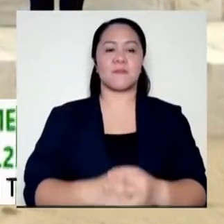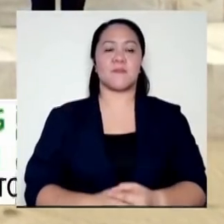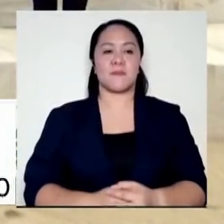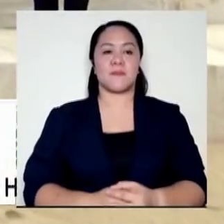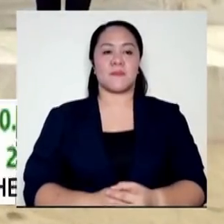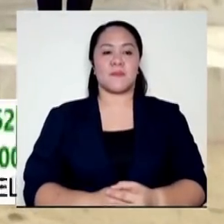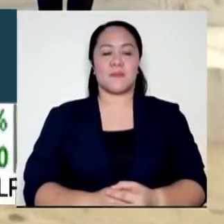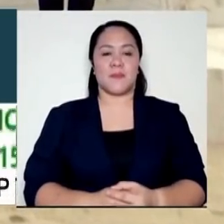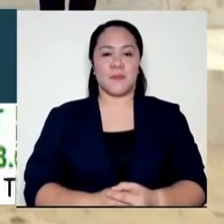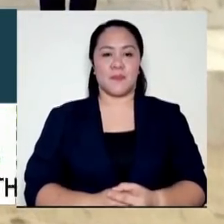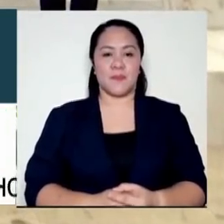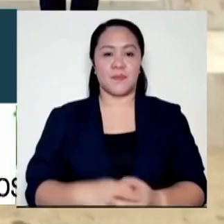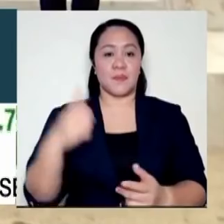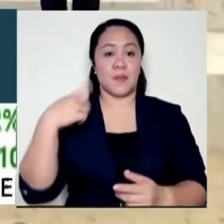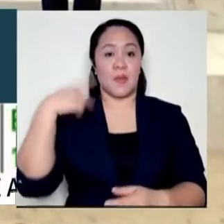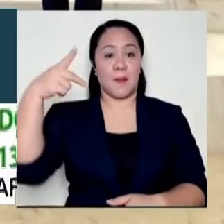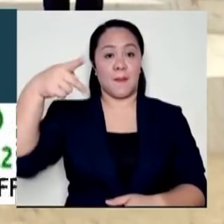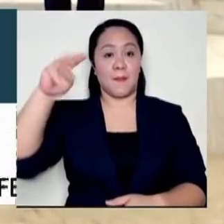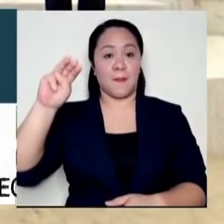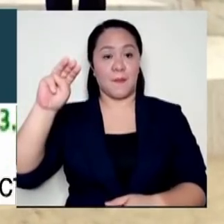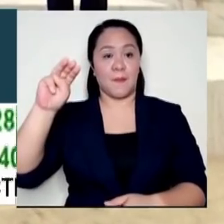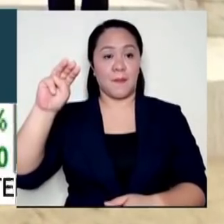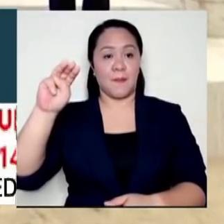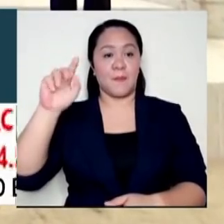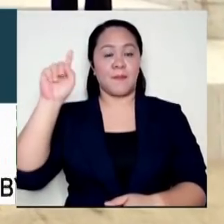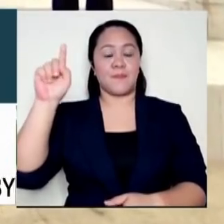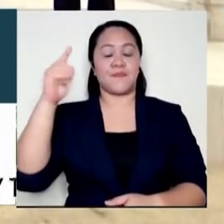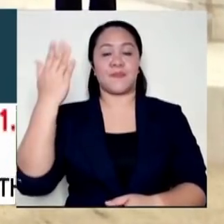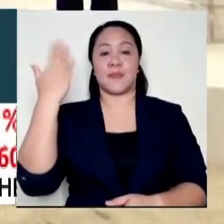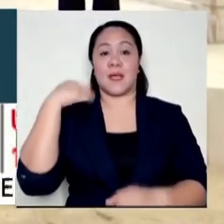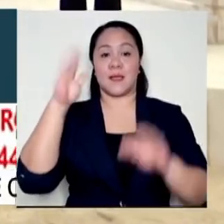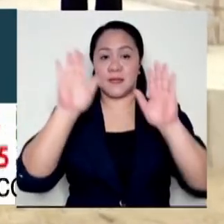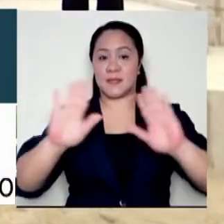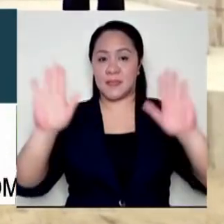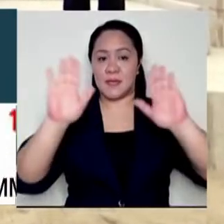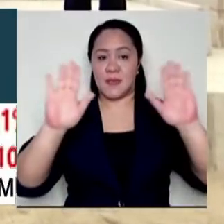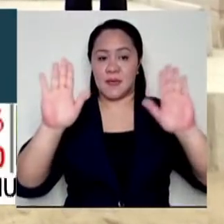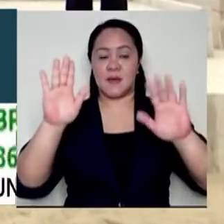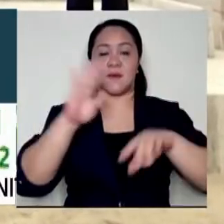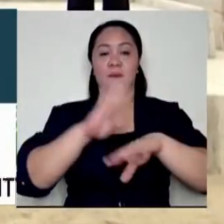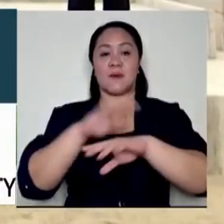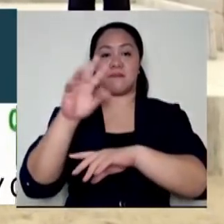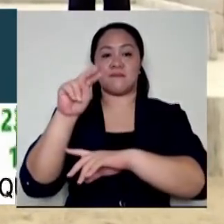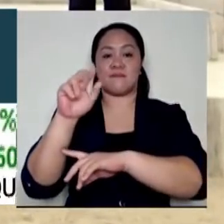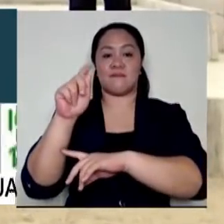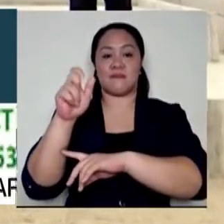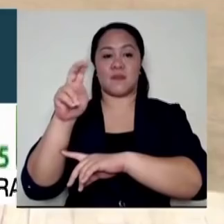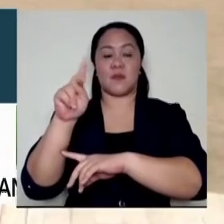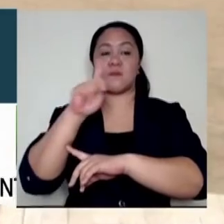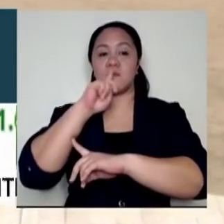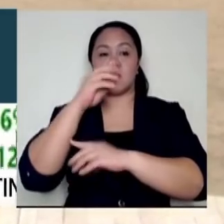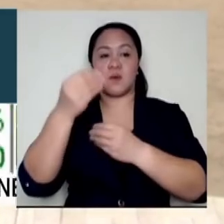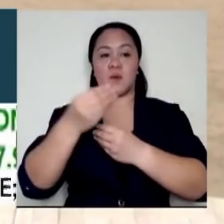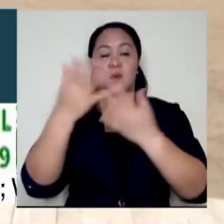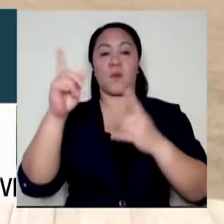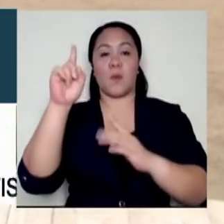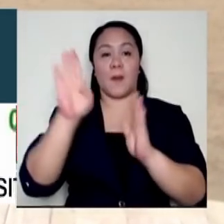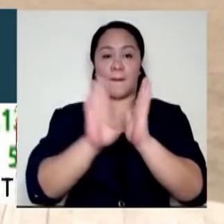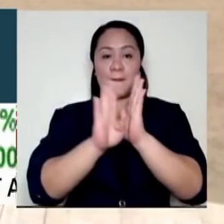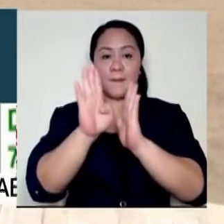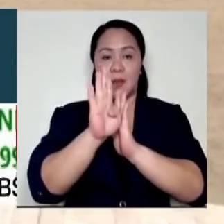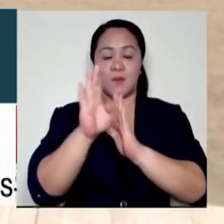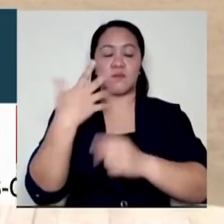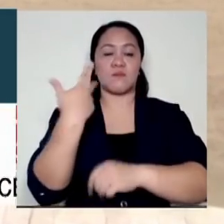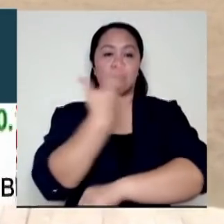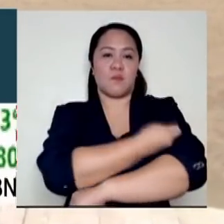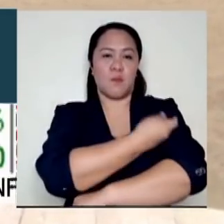British Prime Minister Boris Johnson said on Sunday that the G7 nations have pledged to provide 1 billion COVID-19